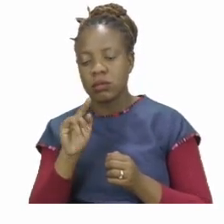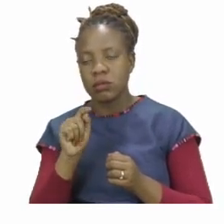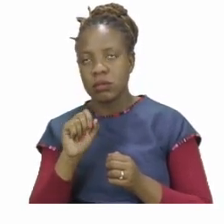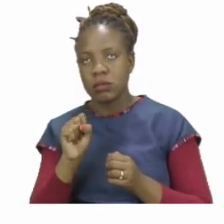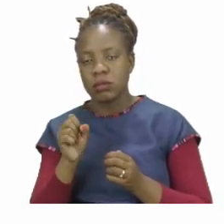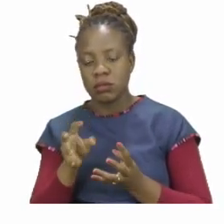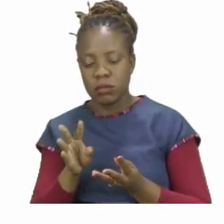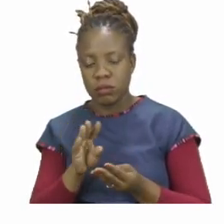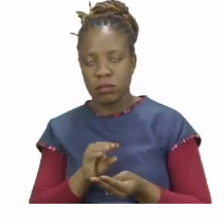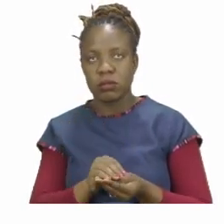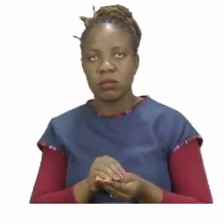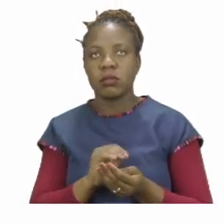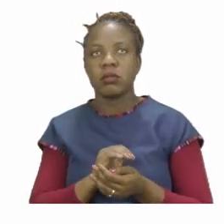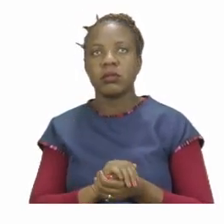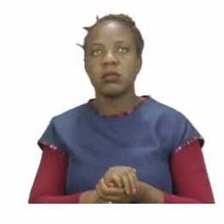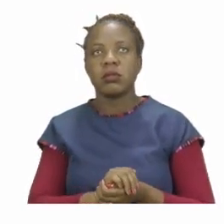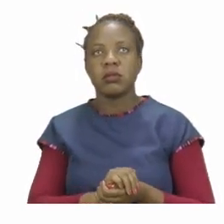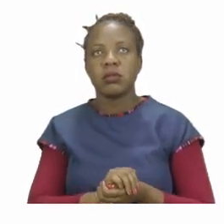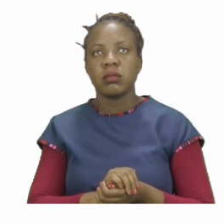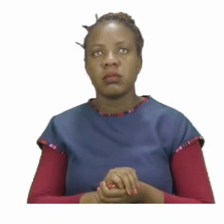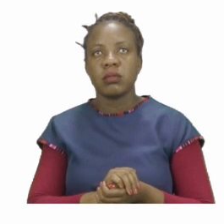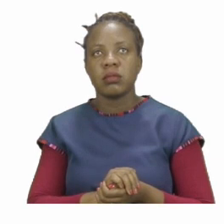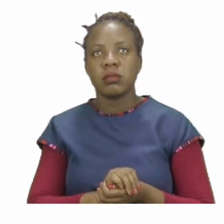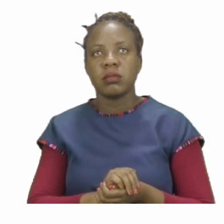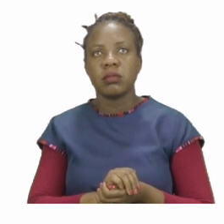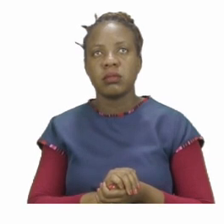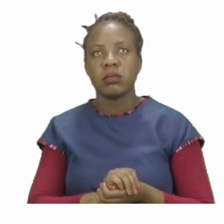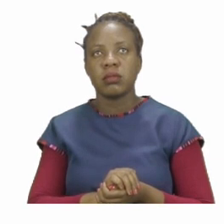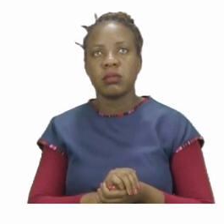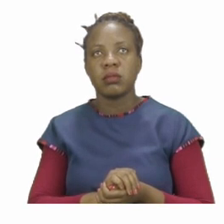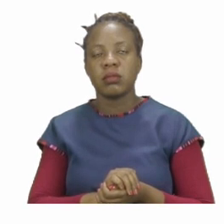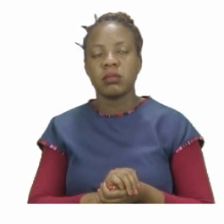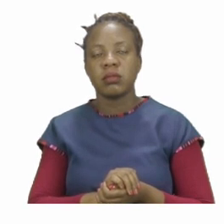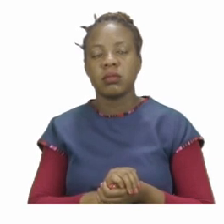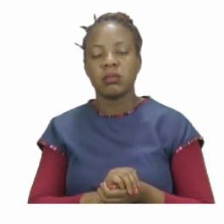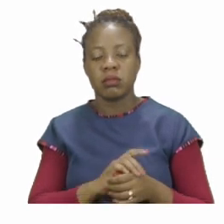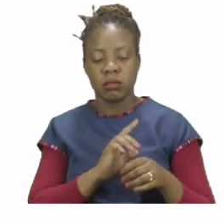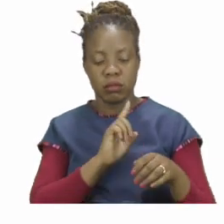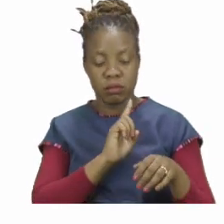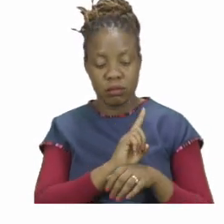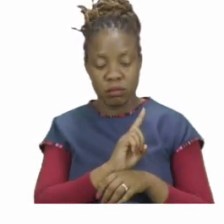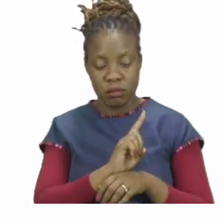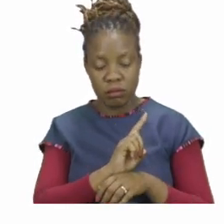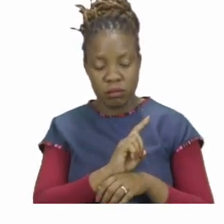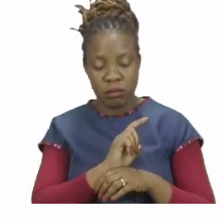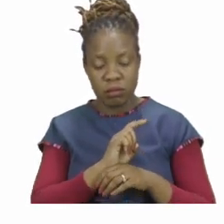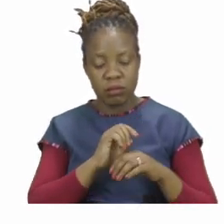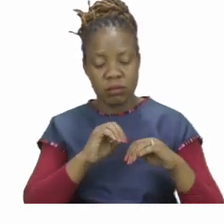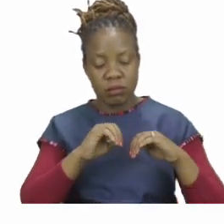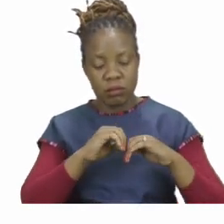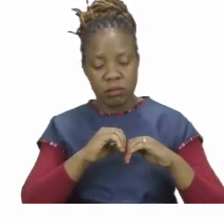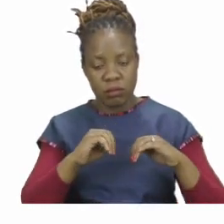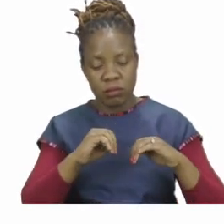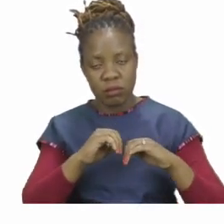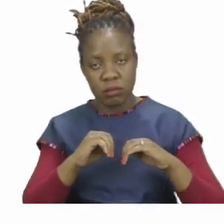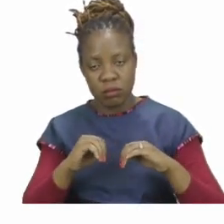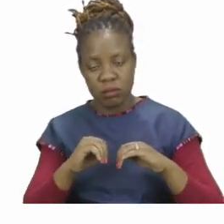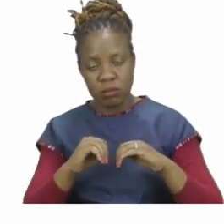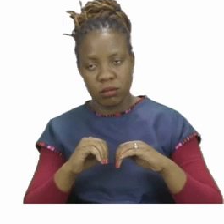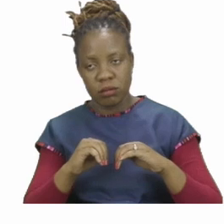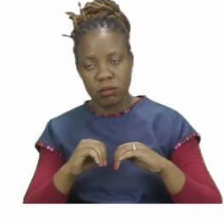the activity, it says decompose and add the following